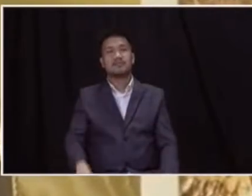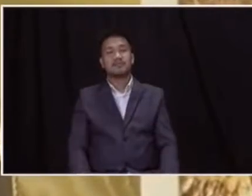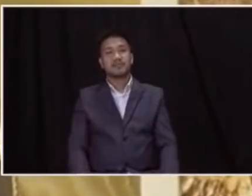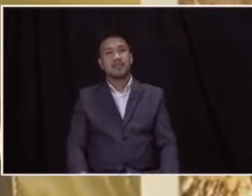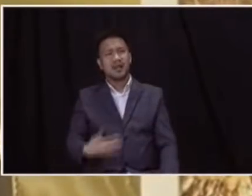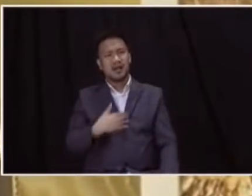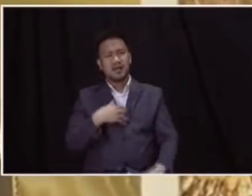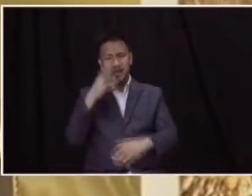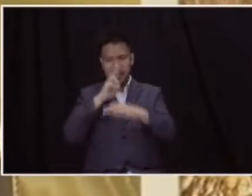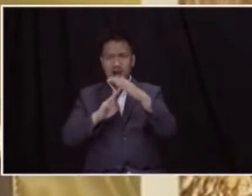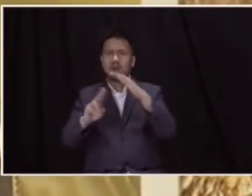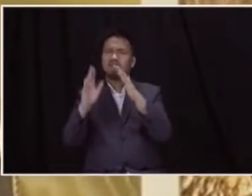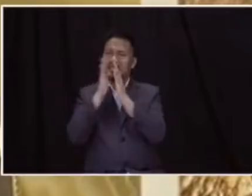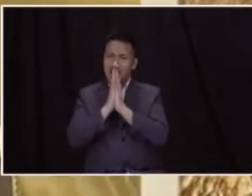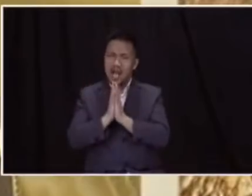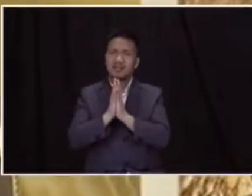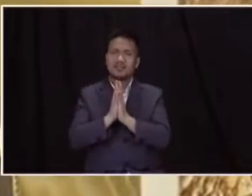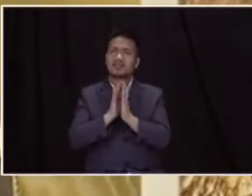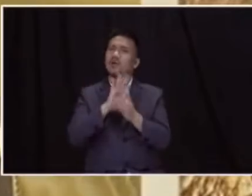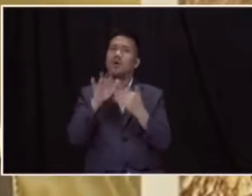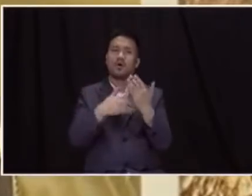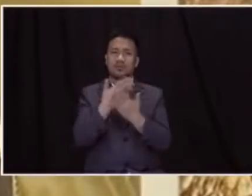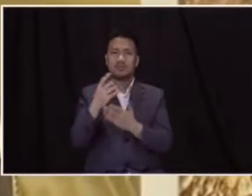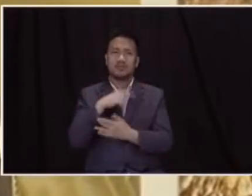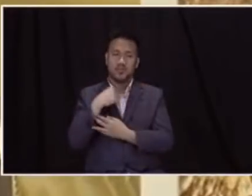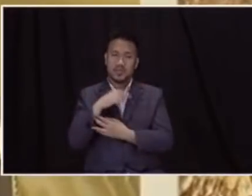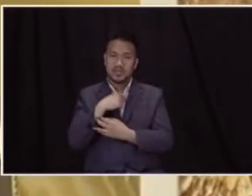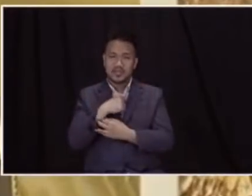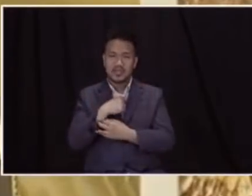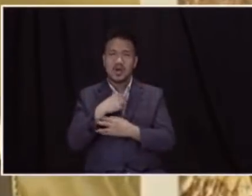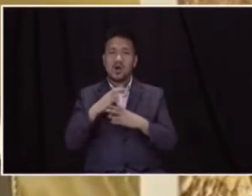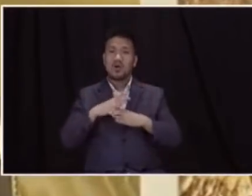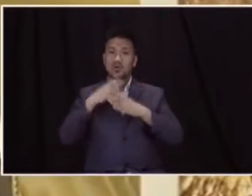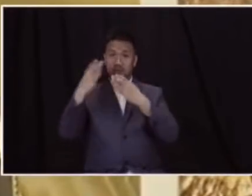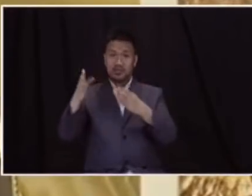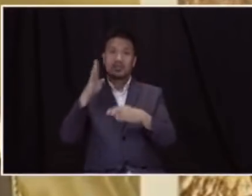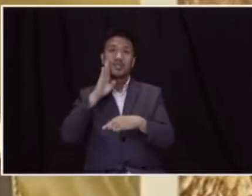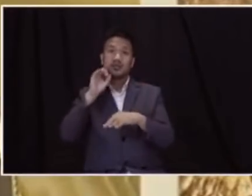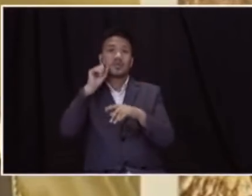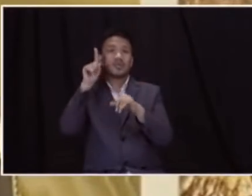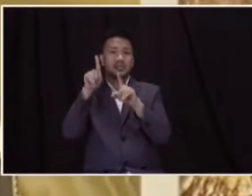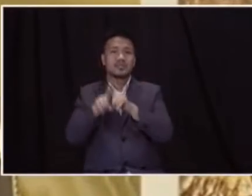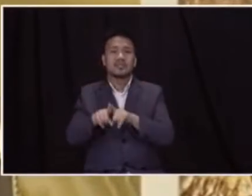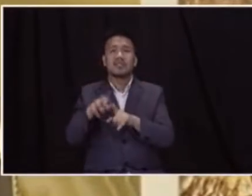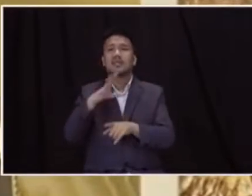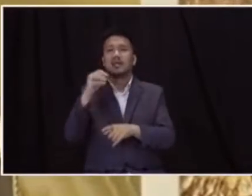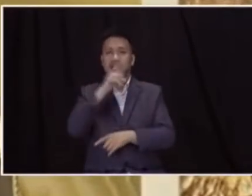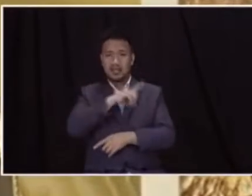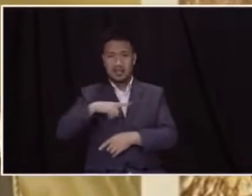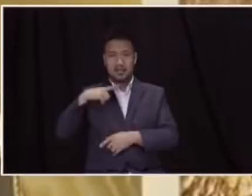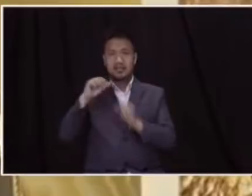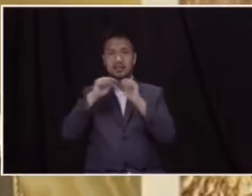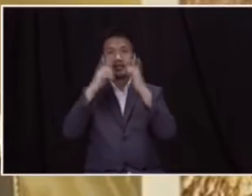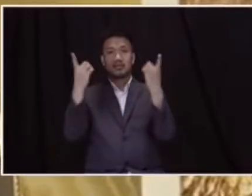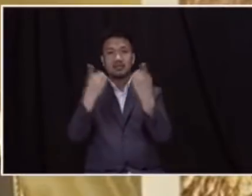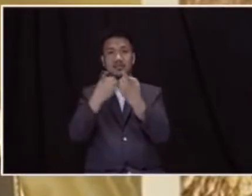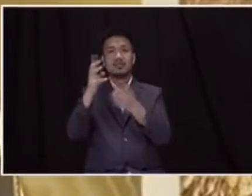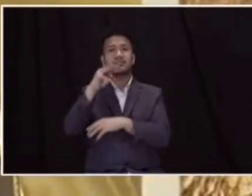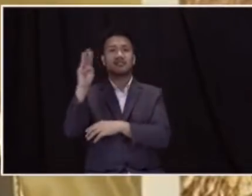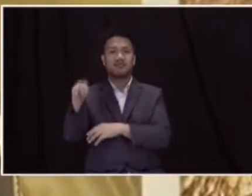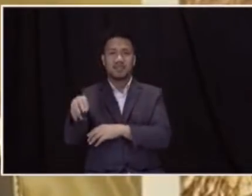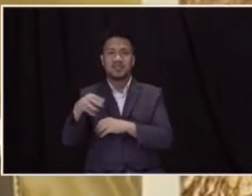I humbly plead with all the priests, consecrated persons, and the laity of the Archdiocese of